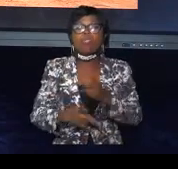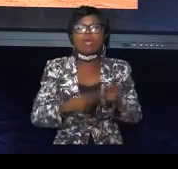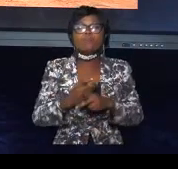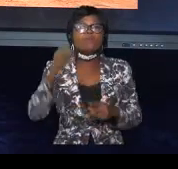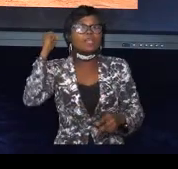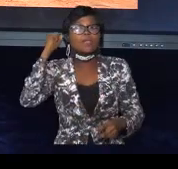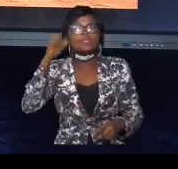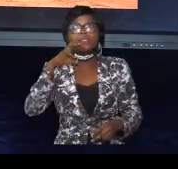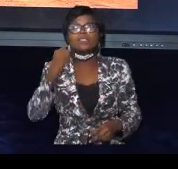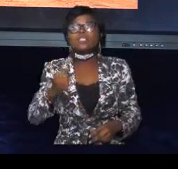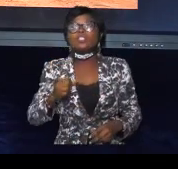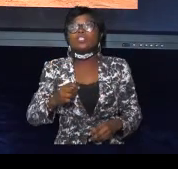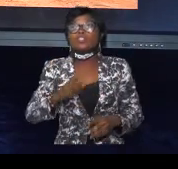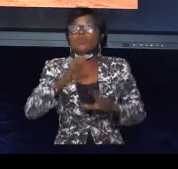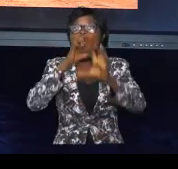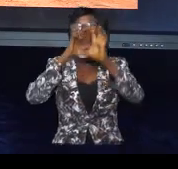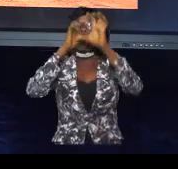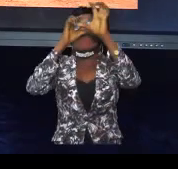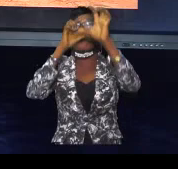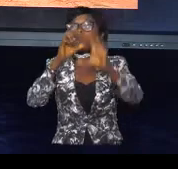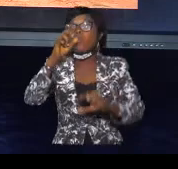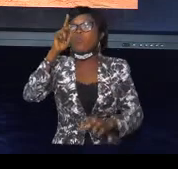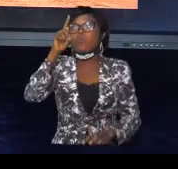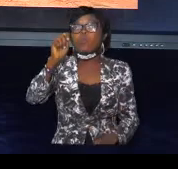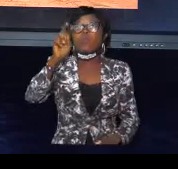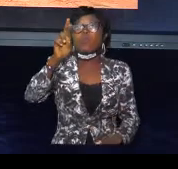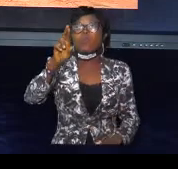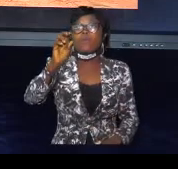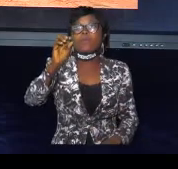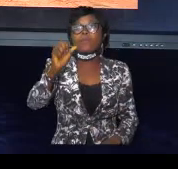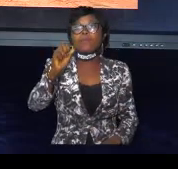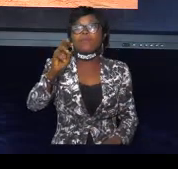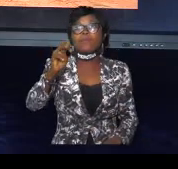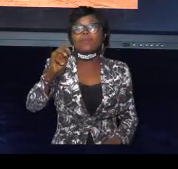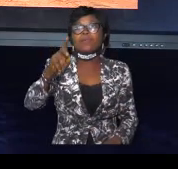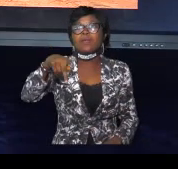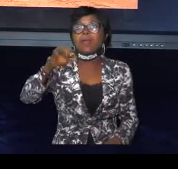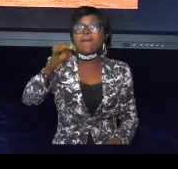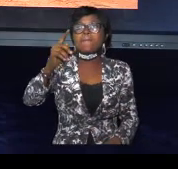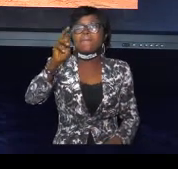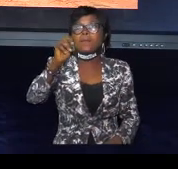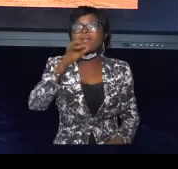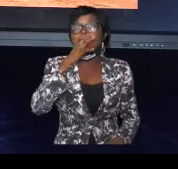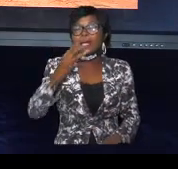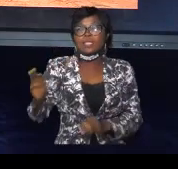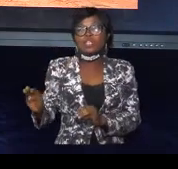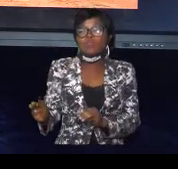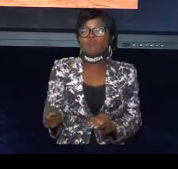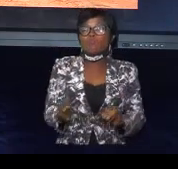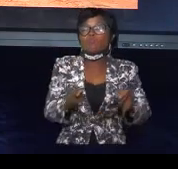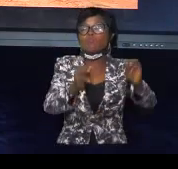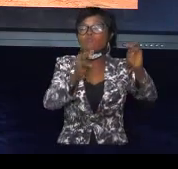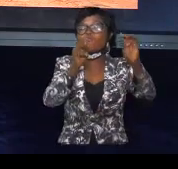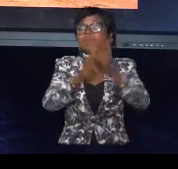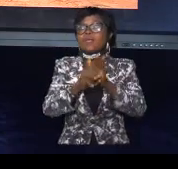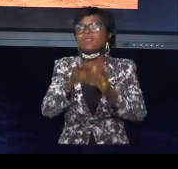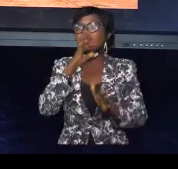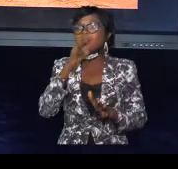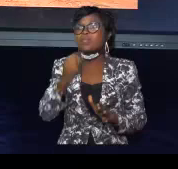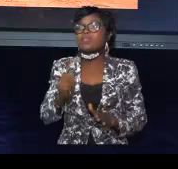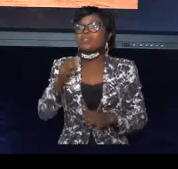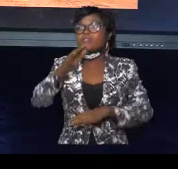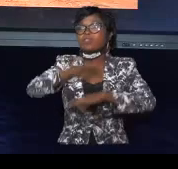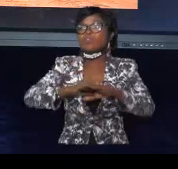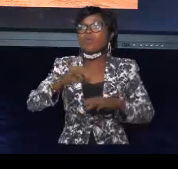does it make? It trumpets. An elephant trumpets. And the kind of motion, the way it moves